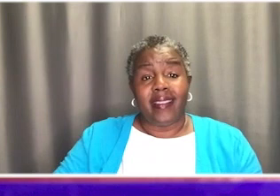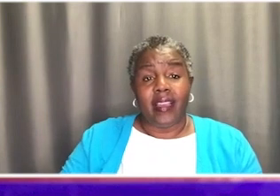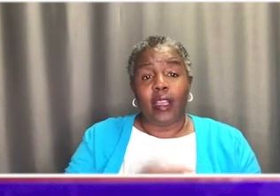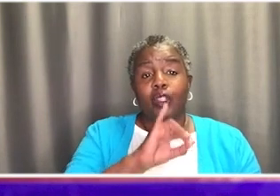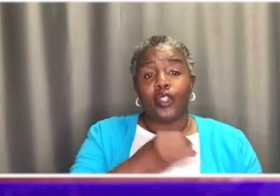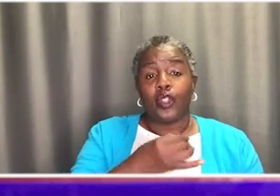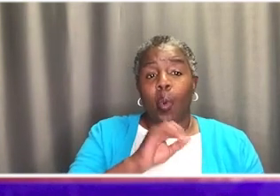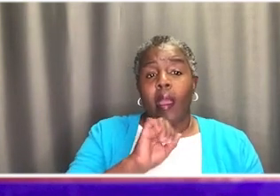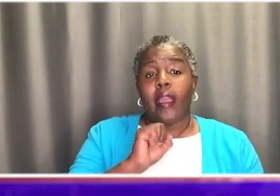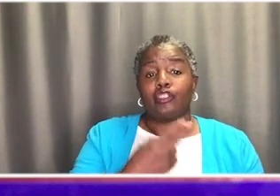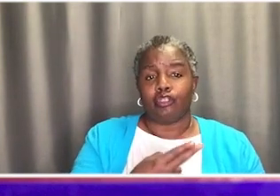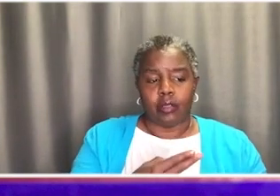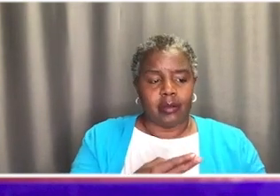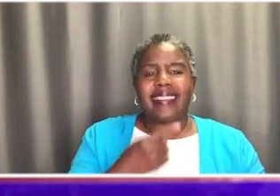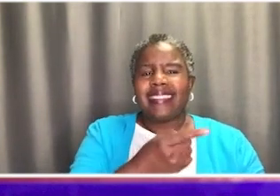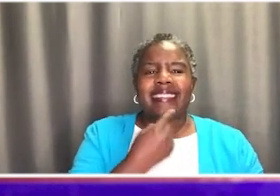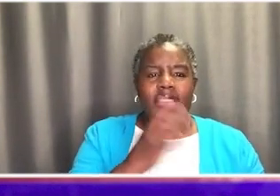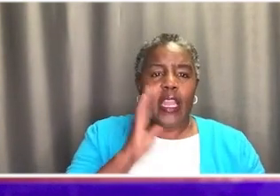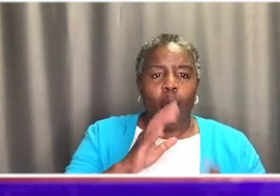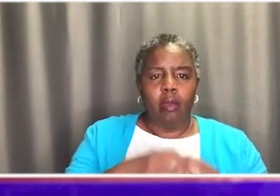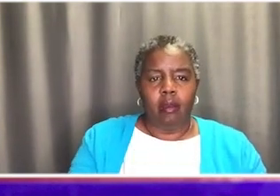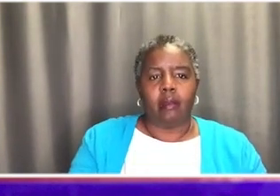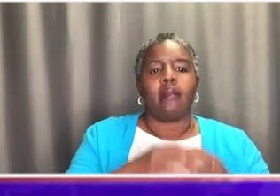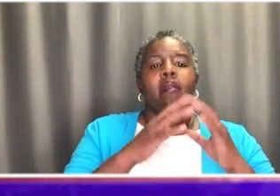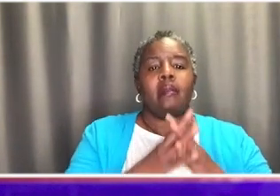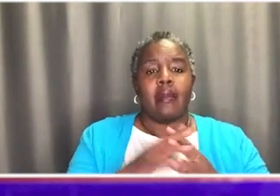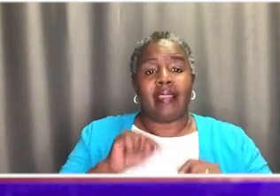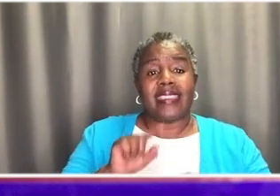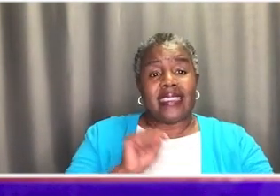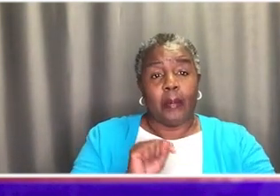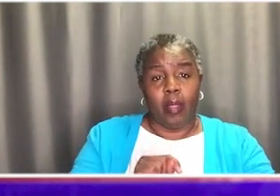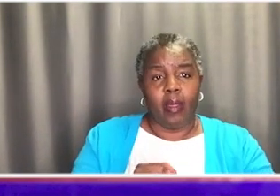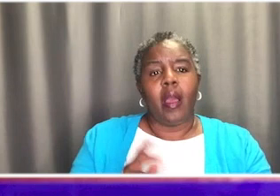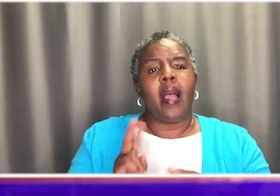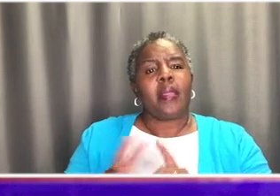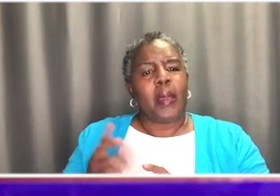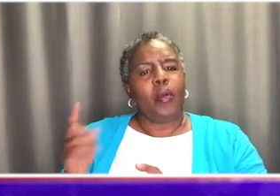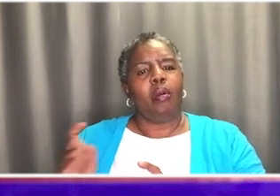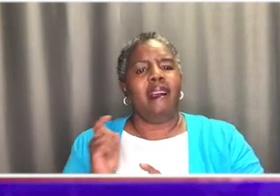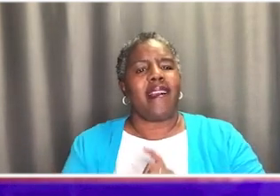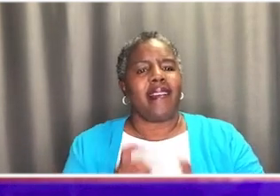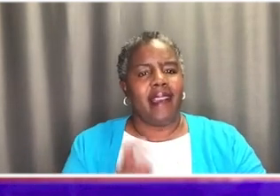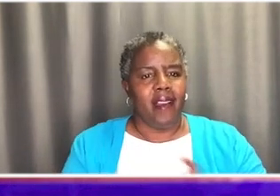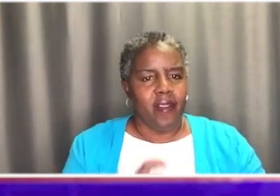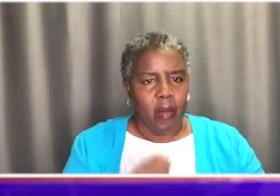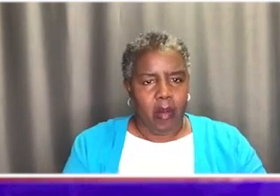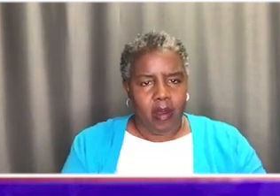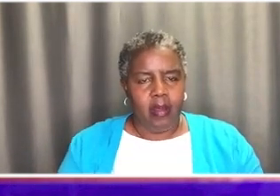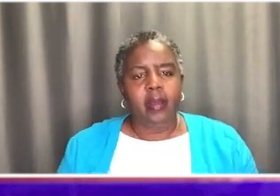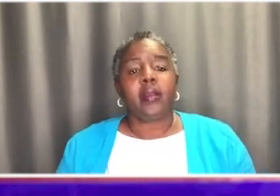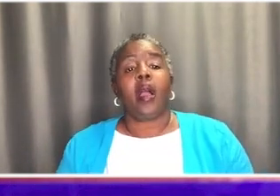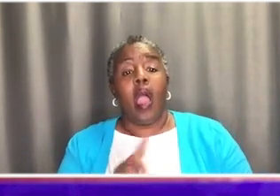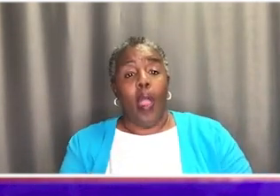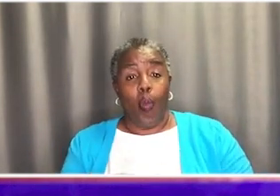said he was going to build the temple, the people gave. And even